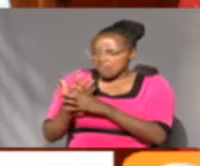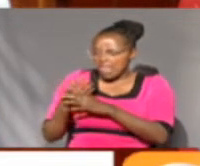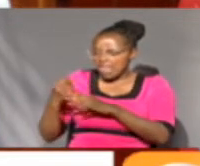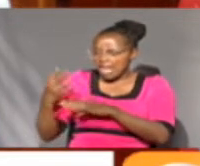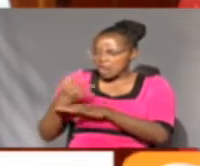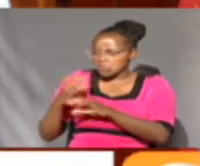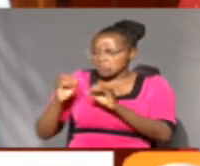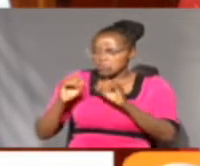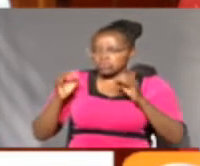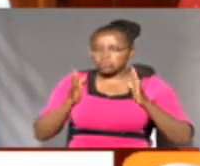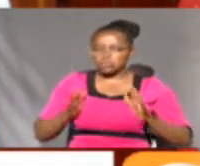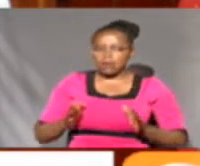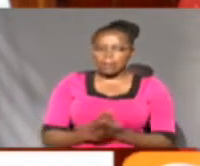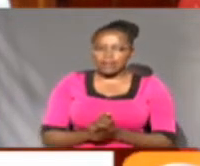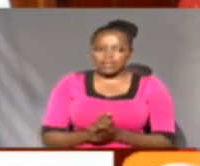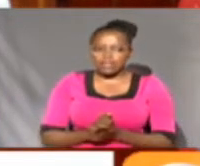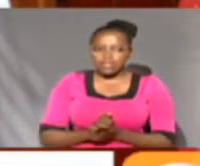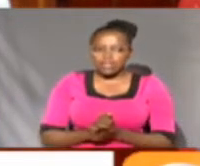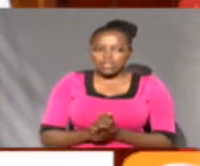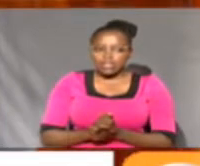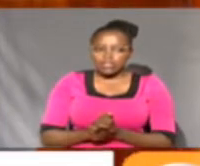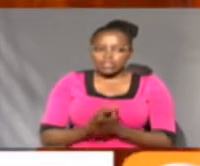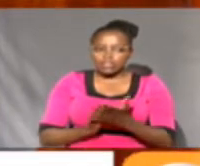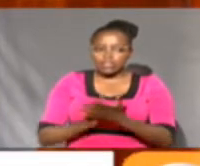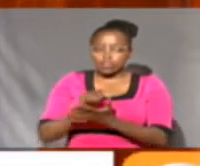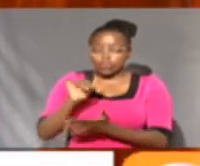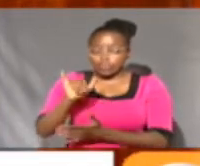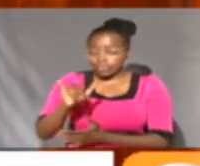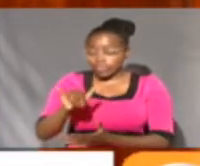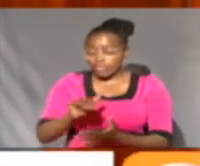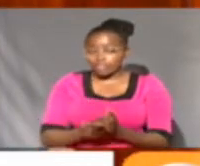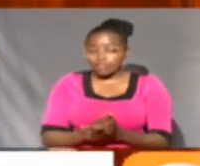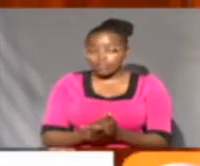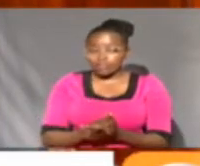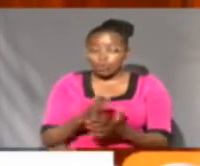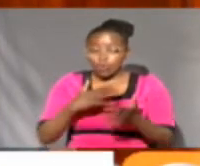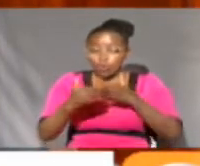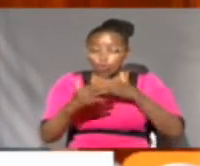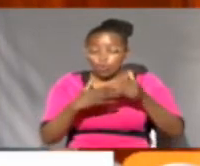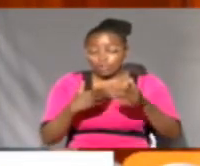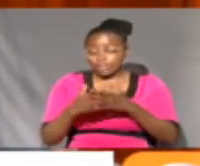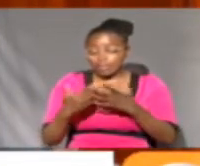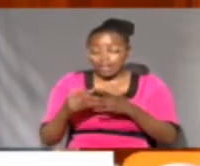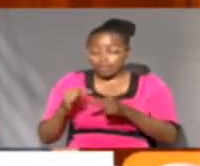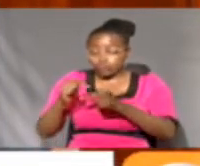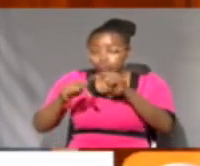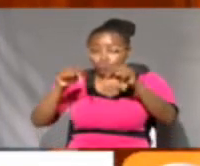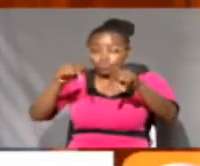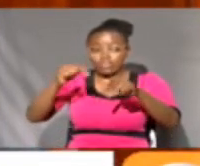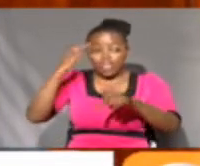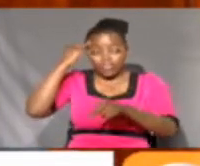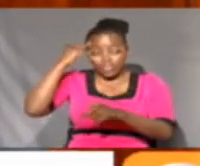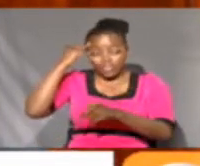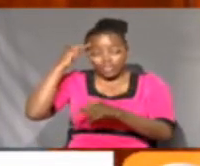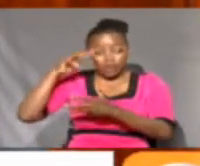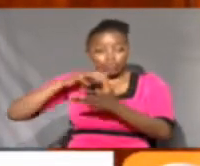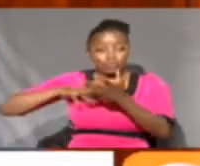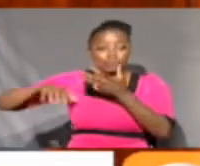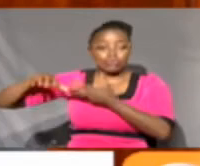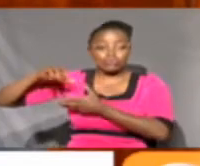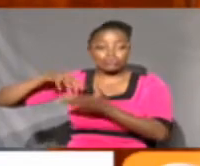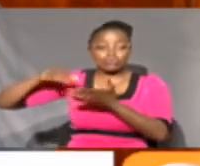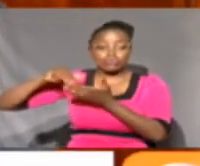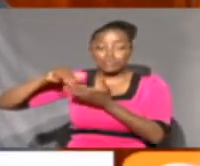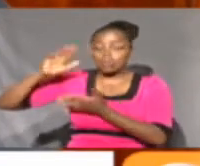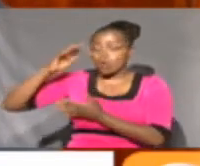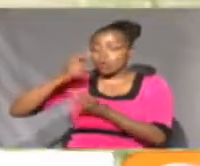risk to humans from exposure through diet. And from what has transpired today, I think we are more confused than the last